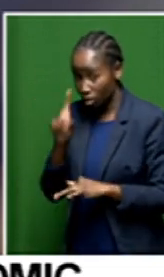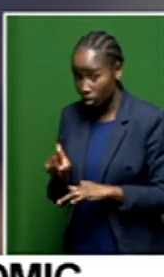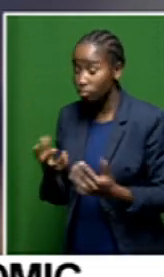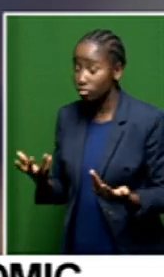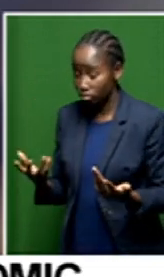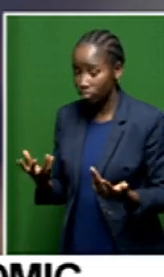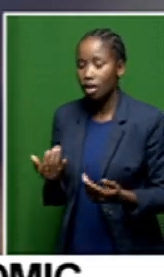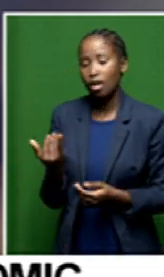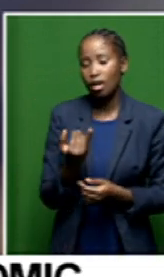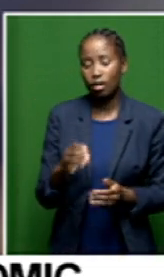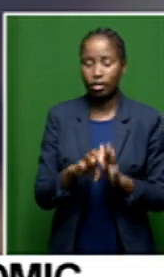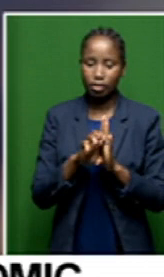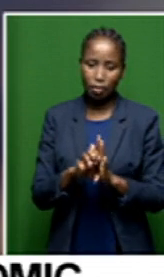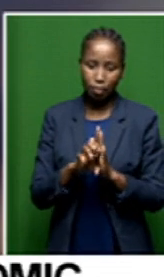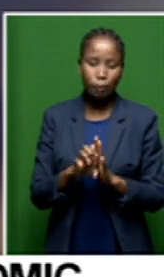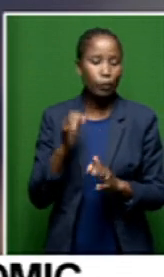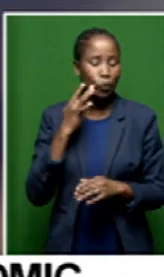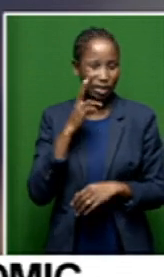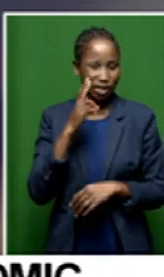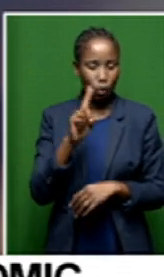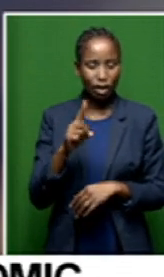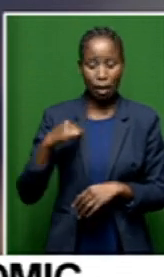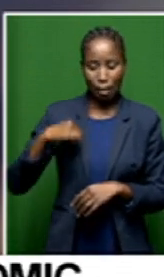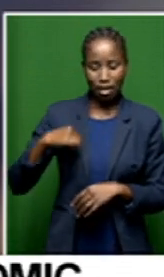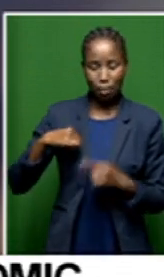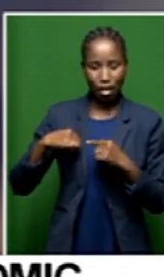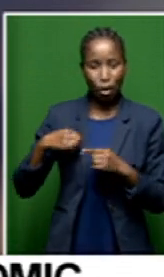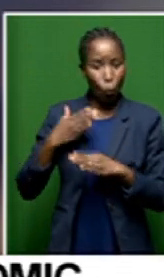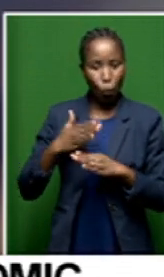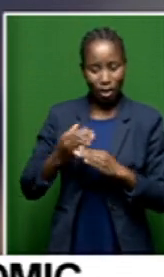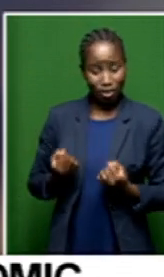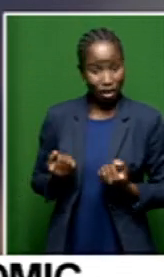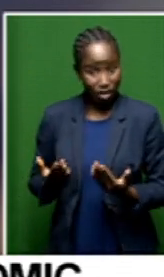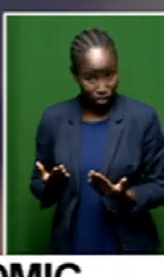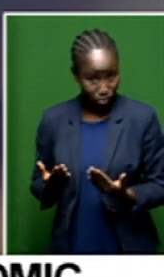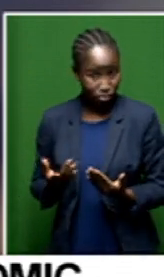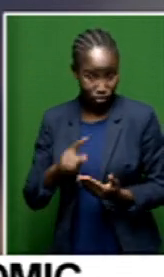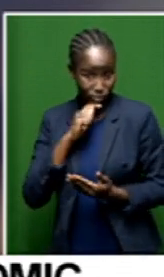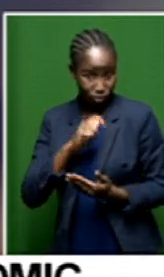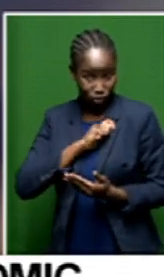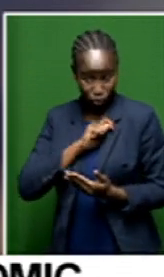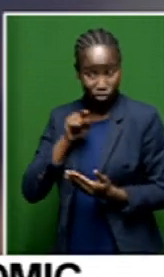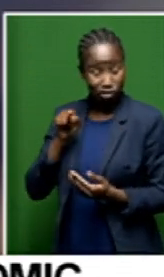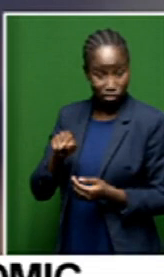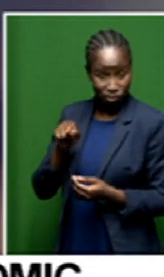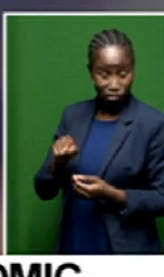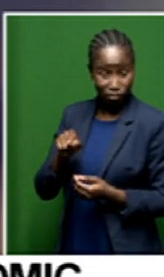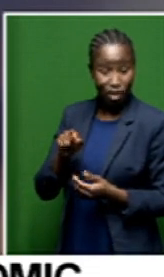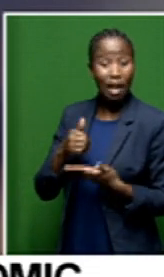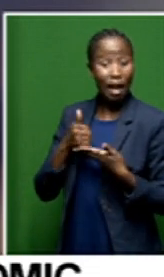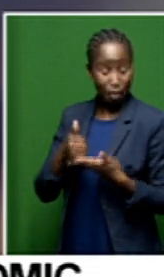at the delivery capacity of municipalities, for example, are we taking into account just how much of a